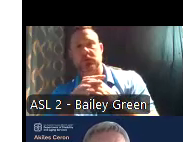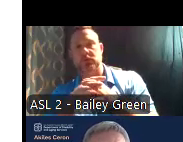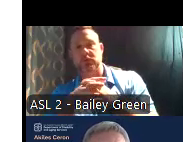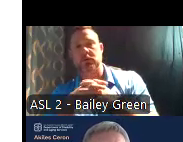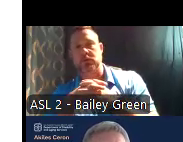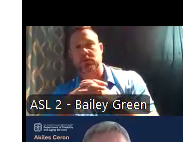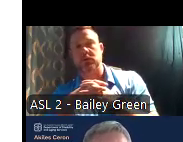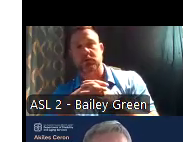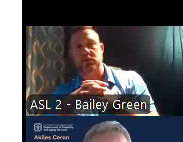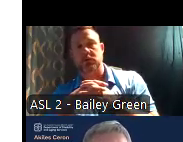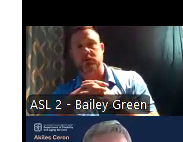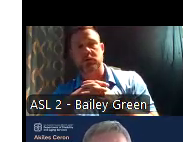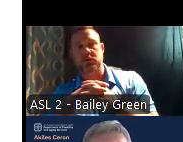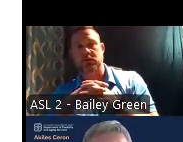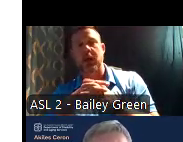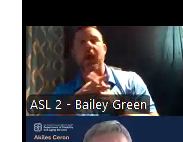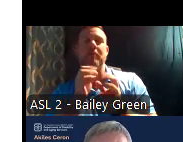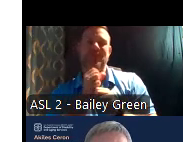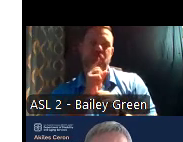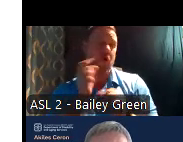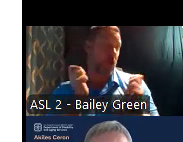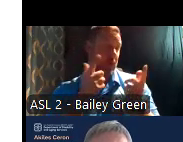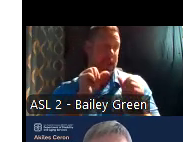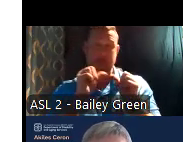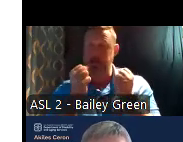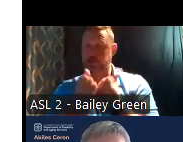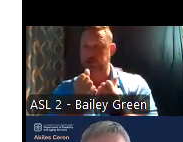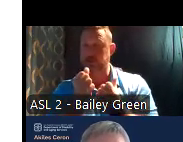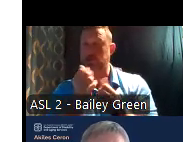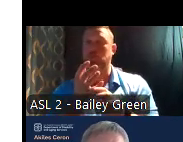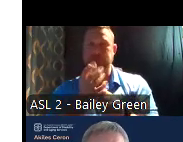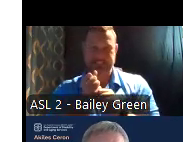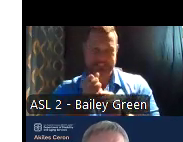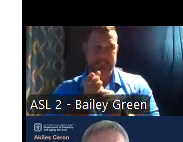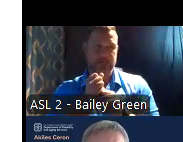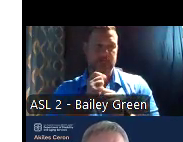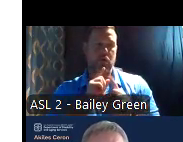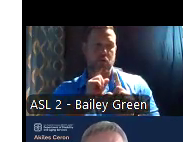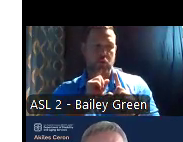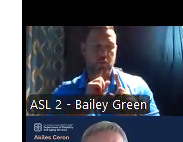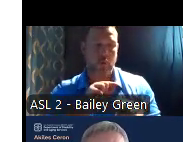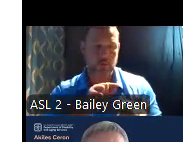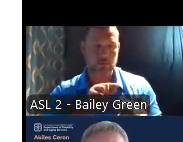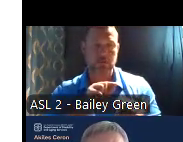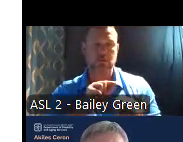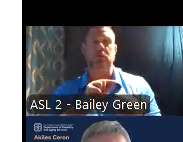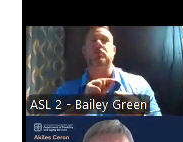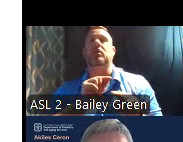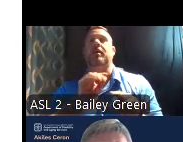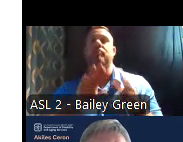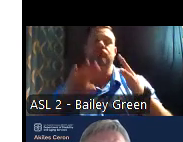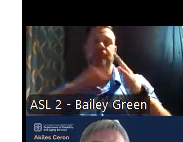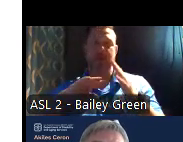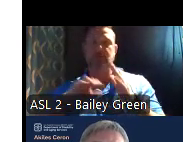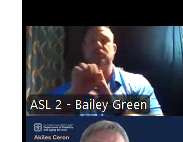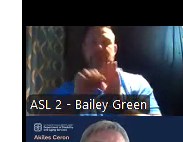and ensuring that all these agencies would receive the report that they based on state